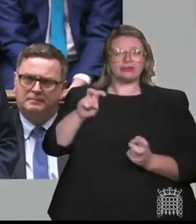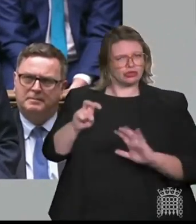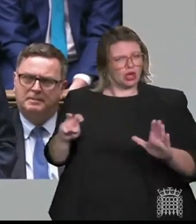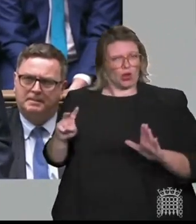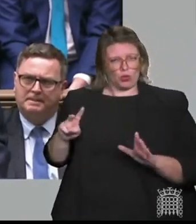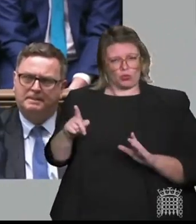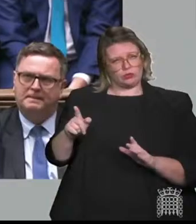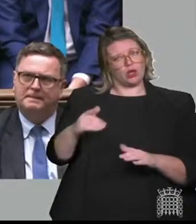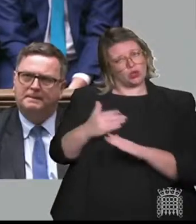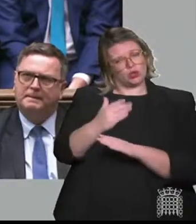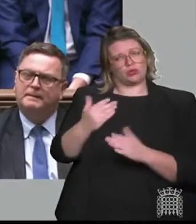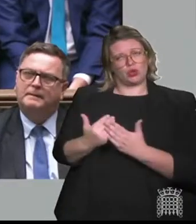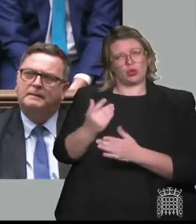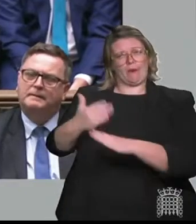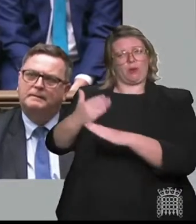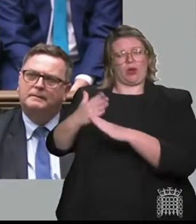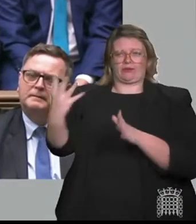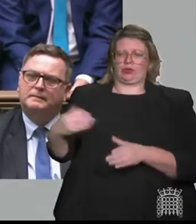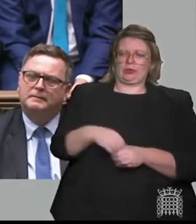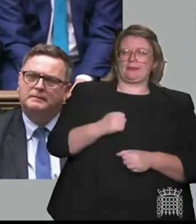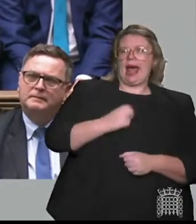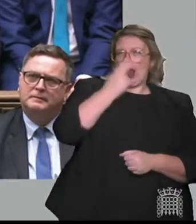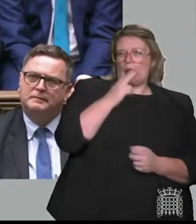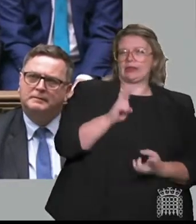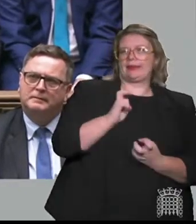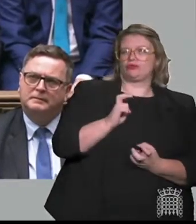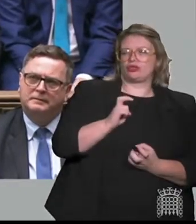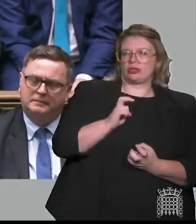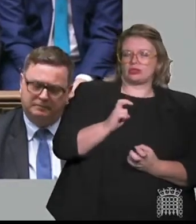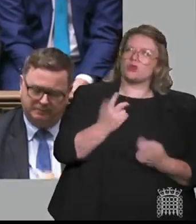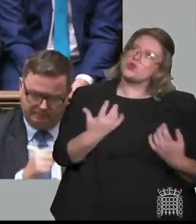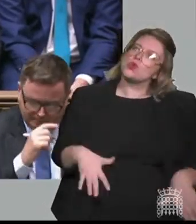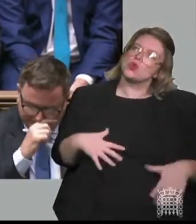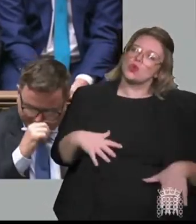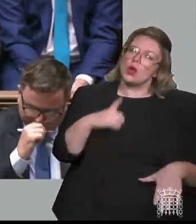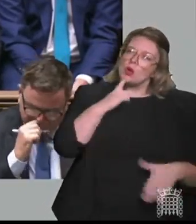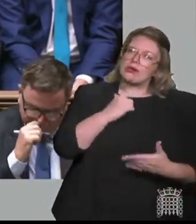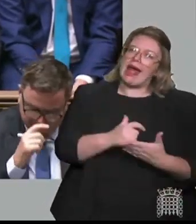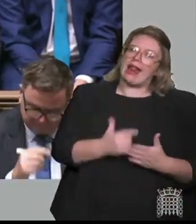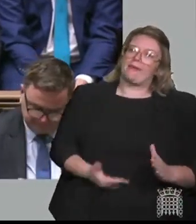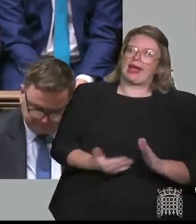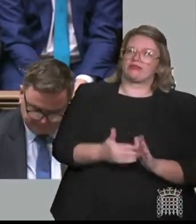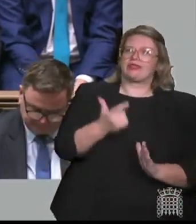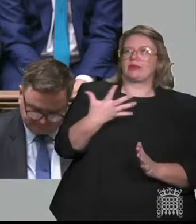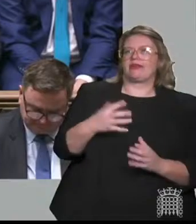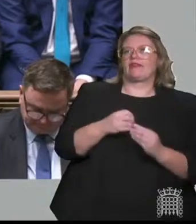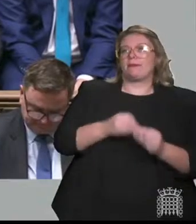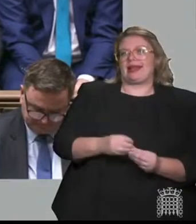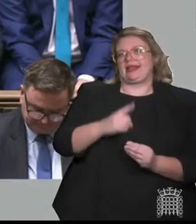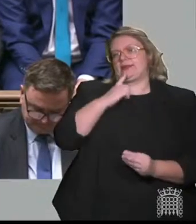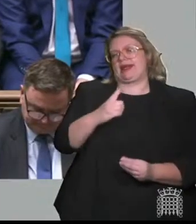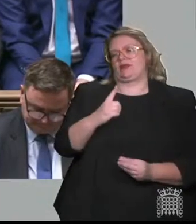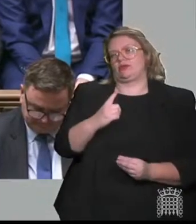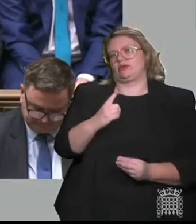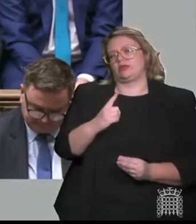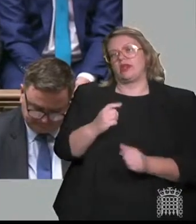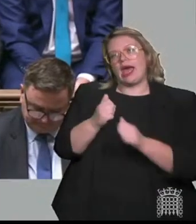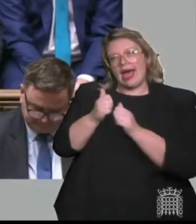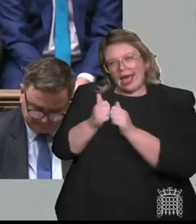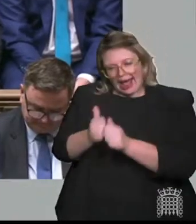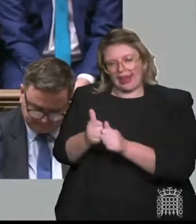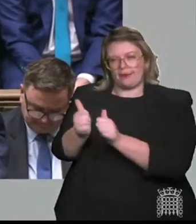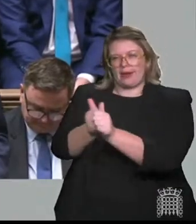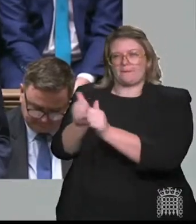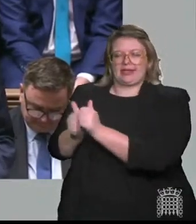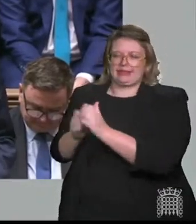life. These reforms could unlock an extra £75 billion of financing for high-growth companies